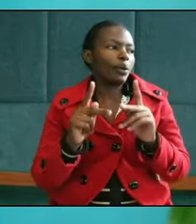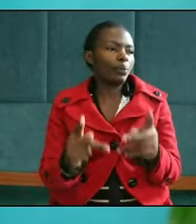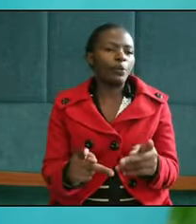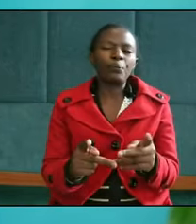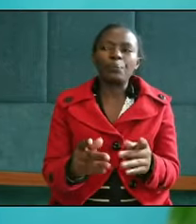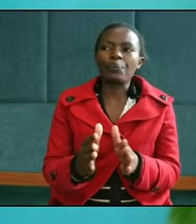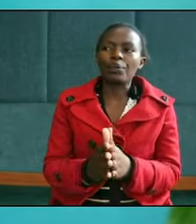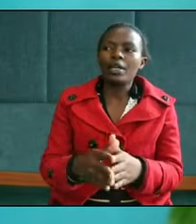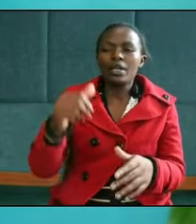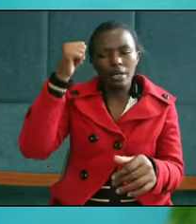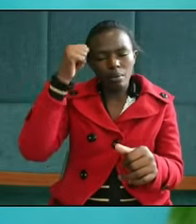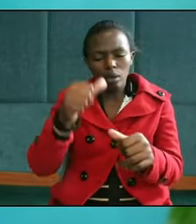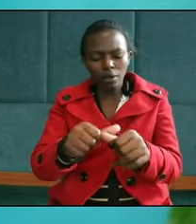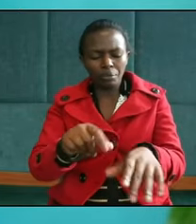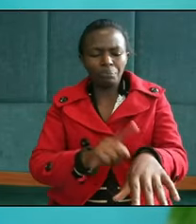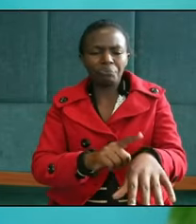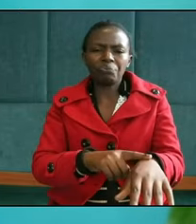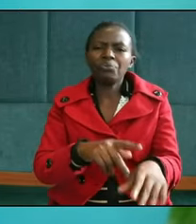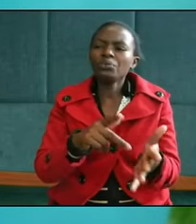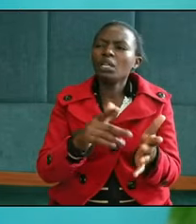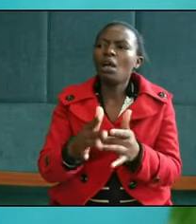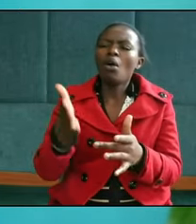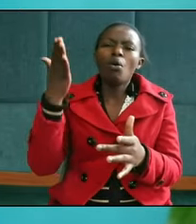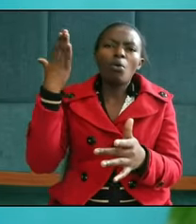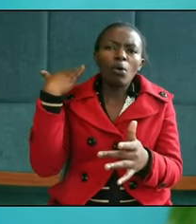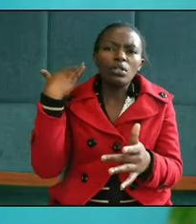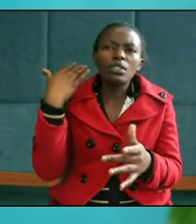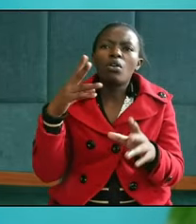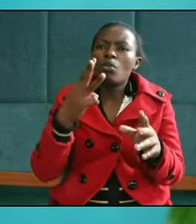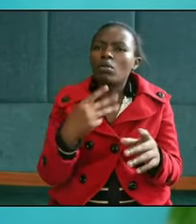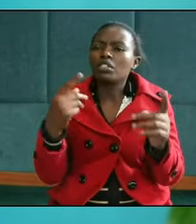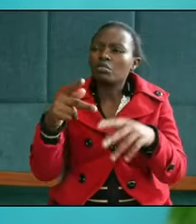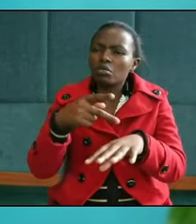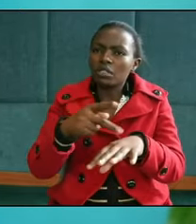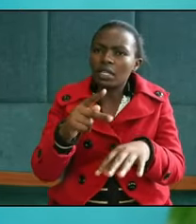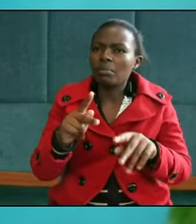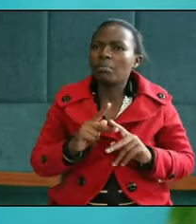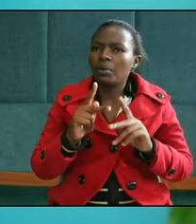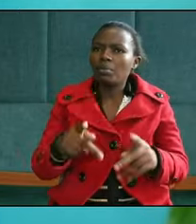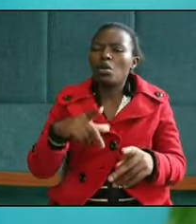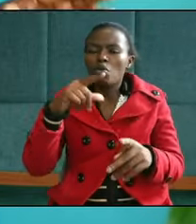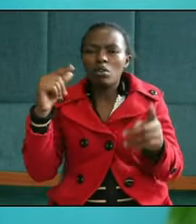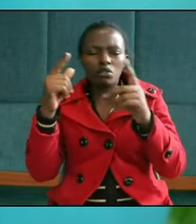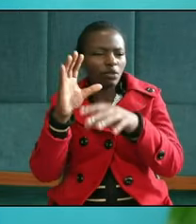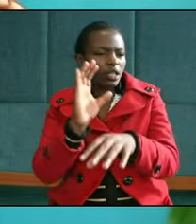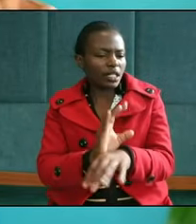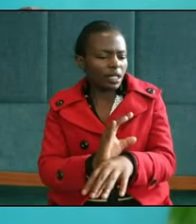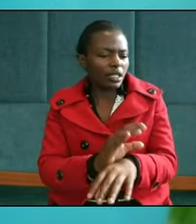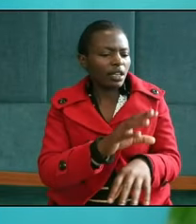was wanting to get people to send. He went to the local church. He found none. He went to the